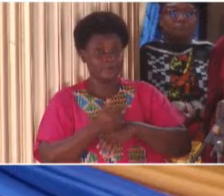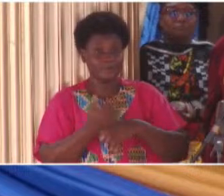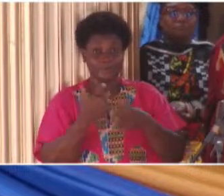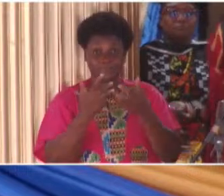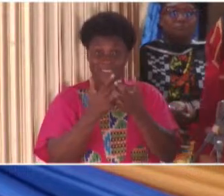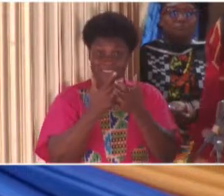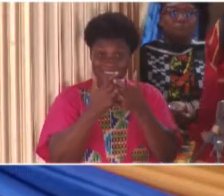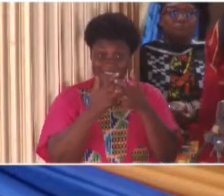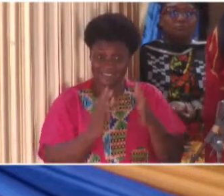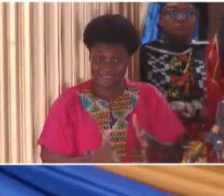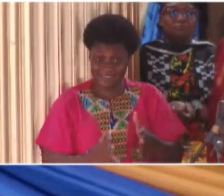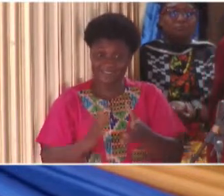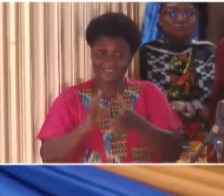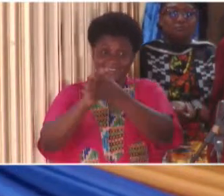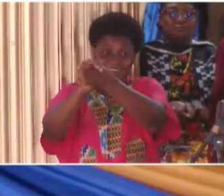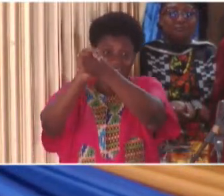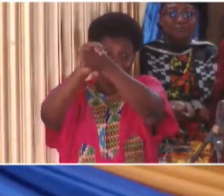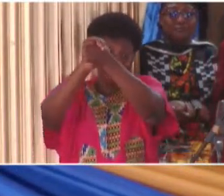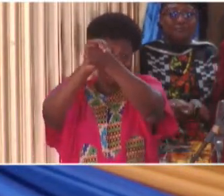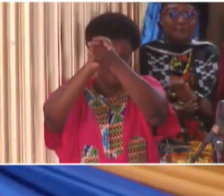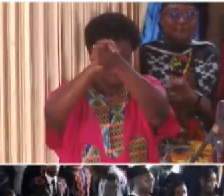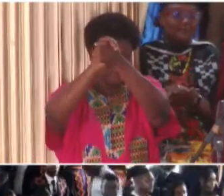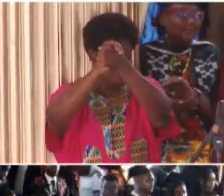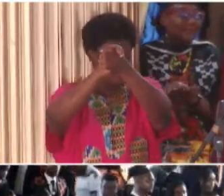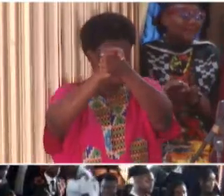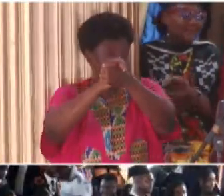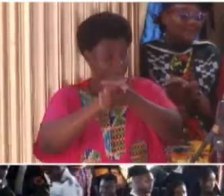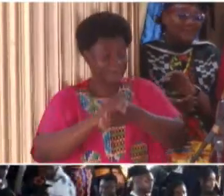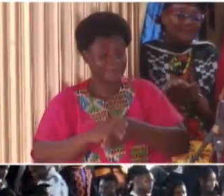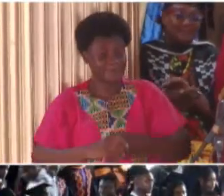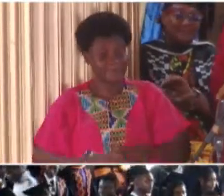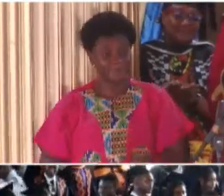engineers, Yamamayiko.